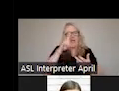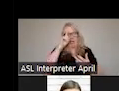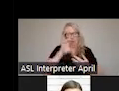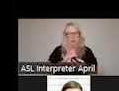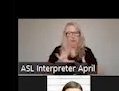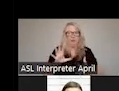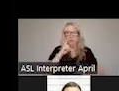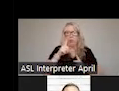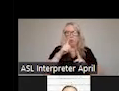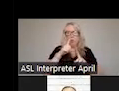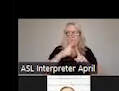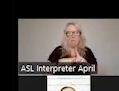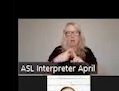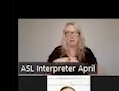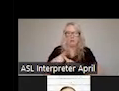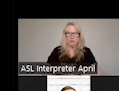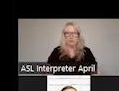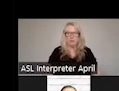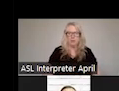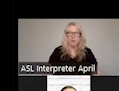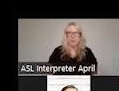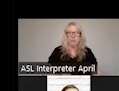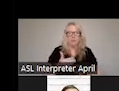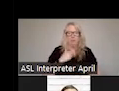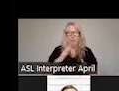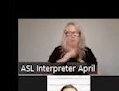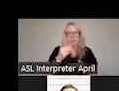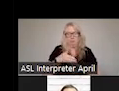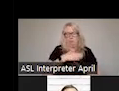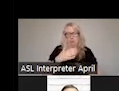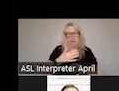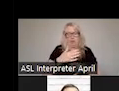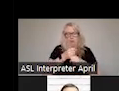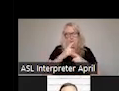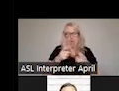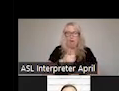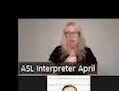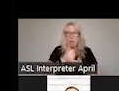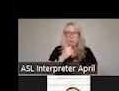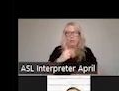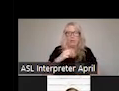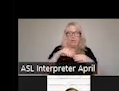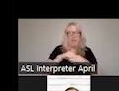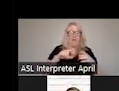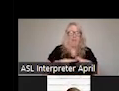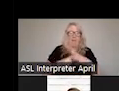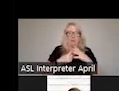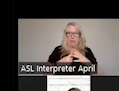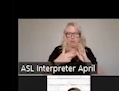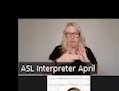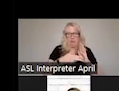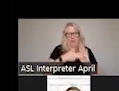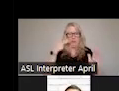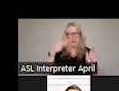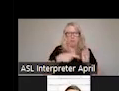months before I got help. in the beginning, it was stigma. I thought I'd